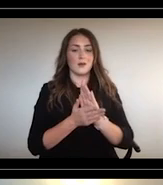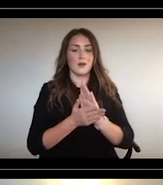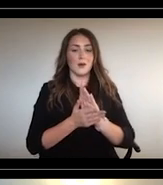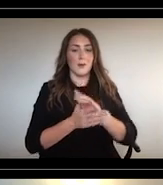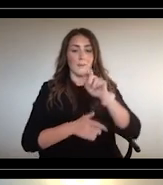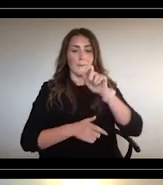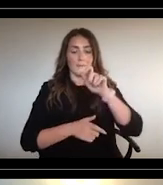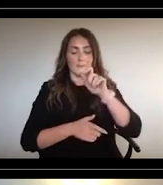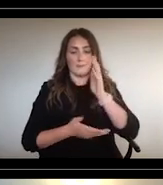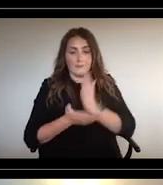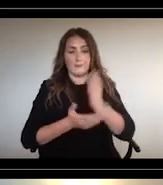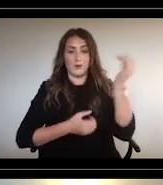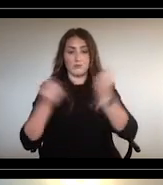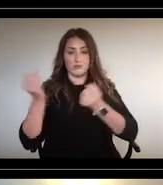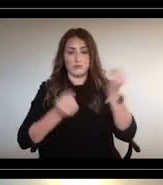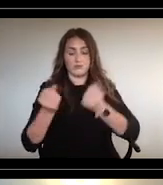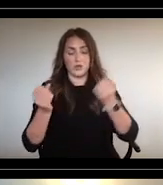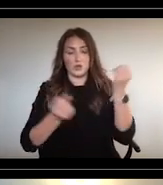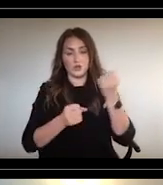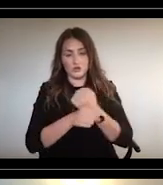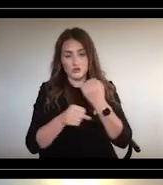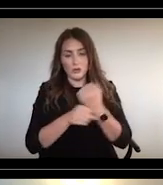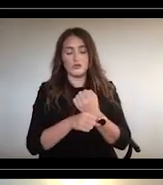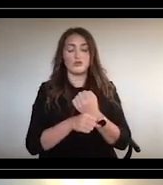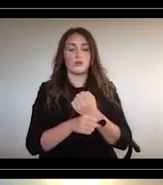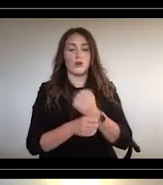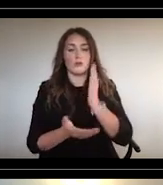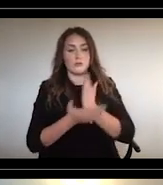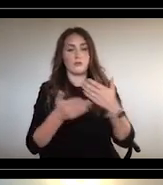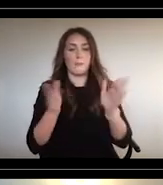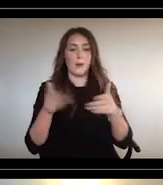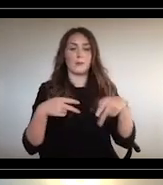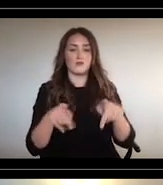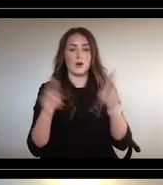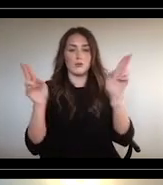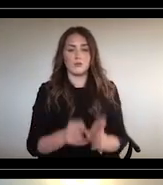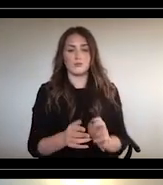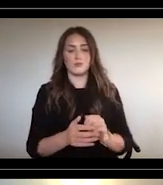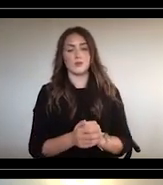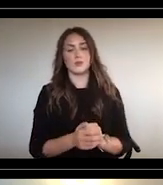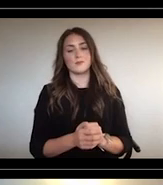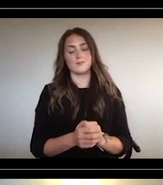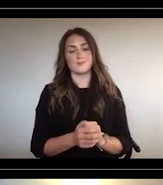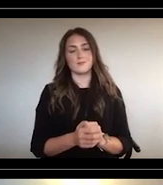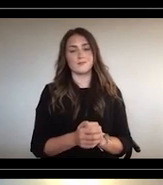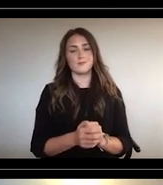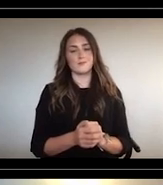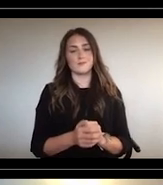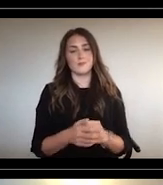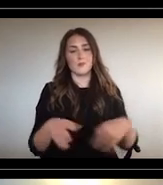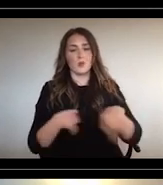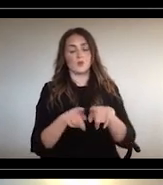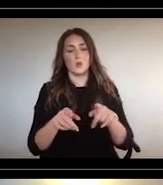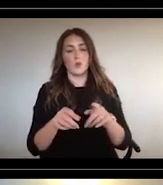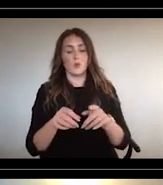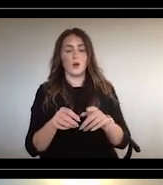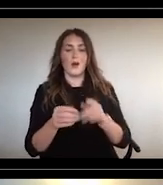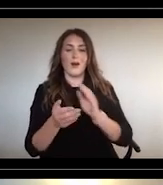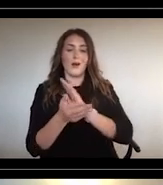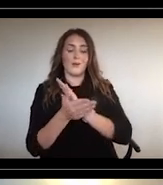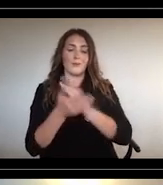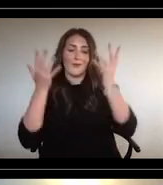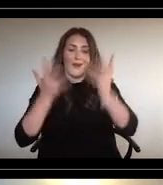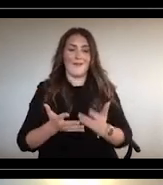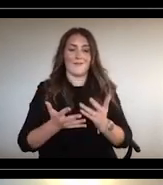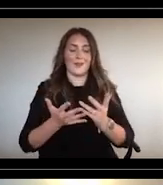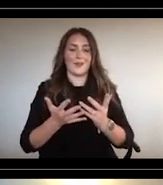network. We'll also look, as I said earlier, looking to reuse as much material as possible to reduce the number of heavy goods vehicles trips.